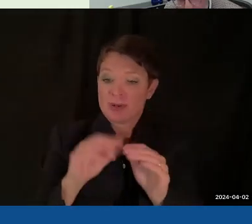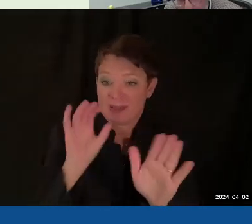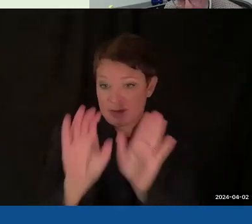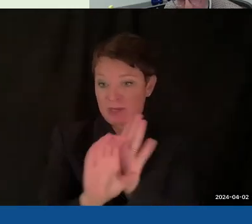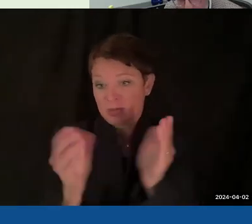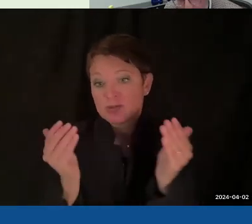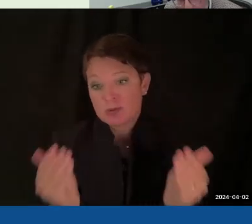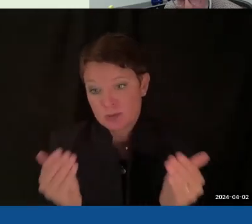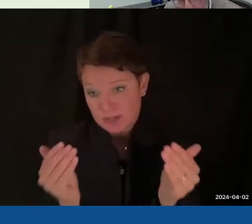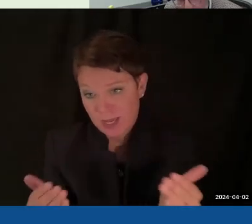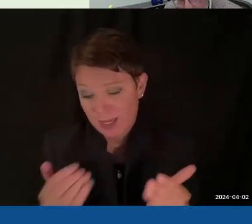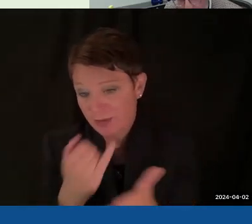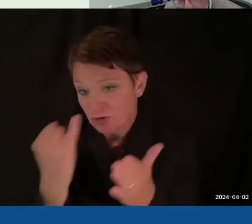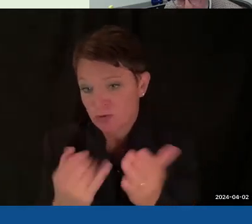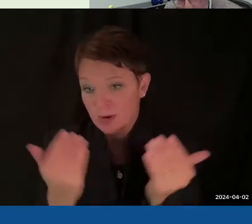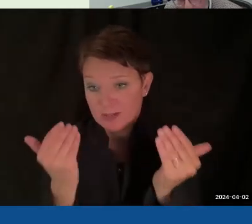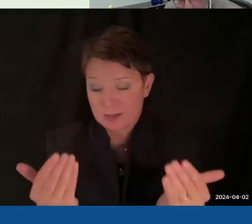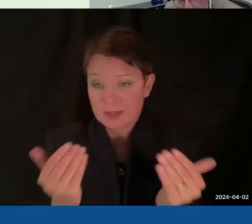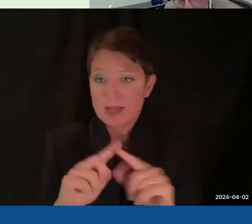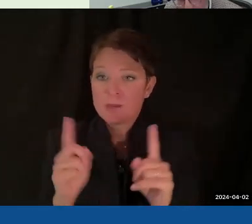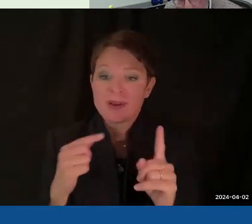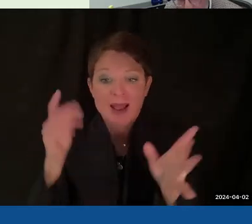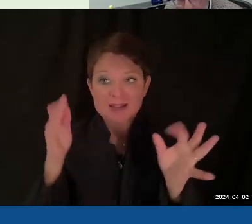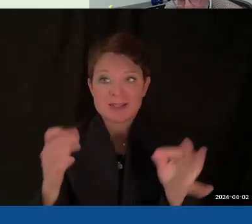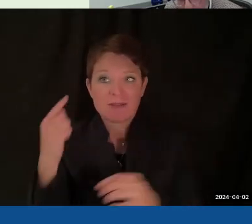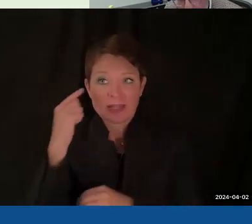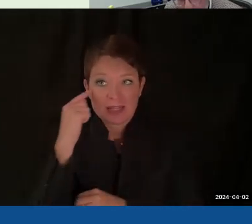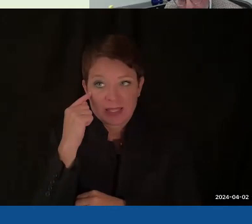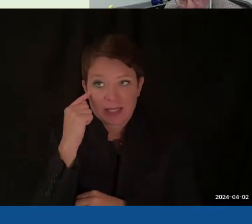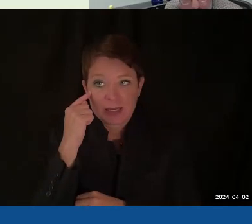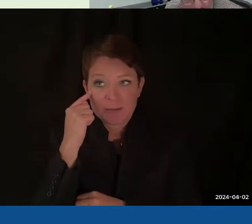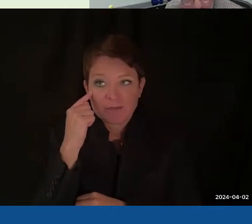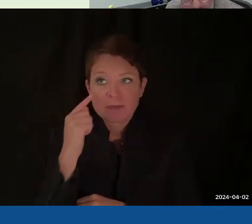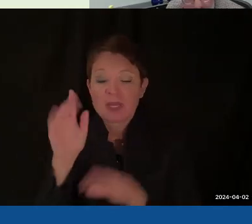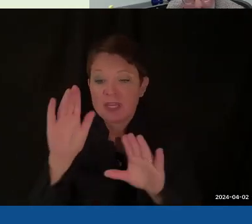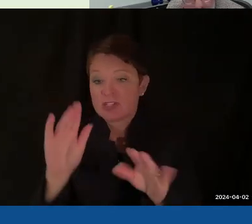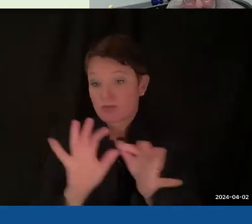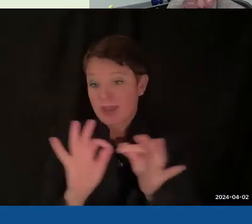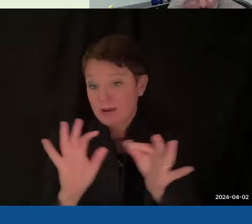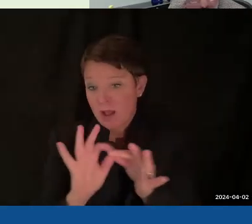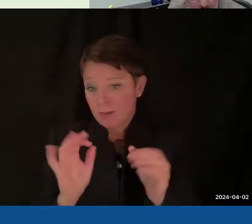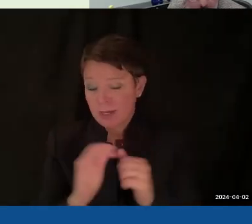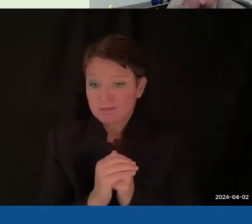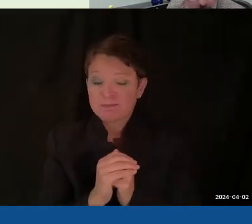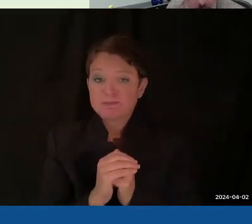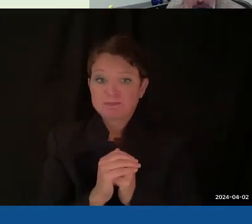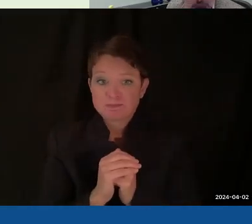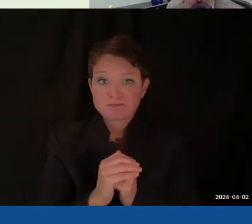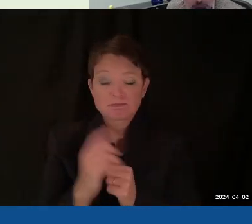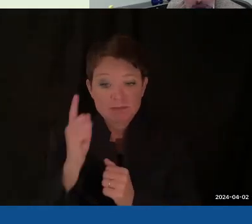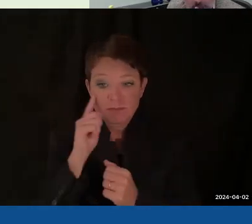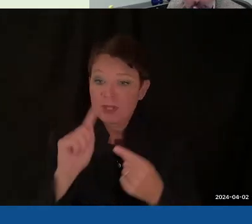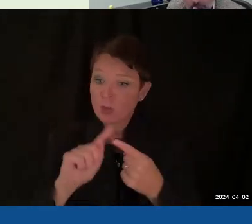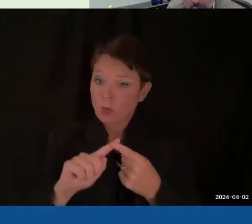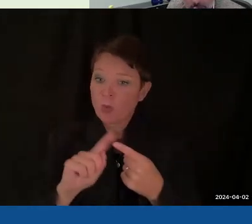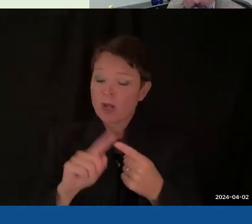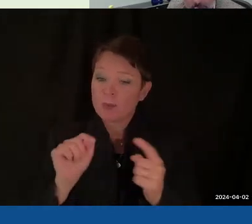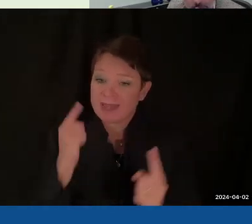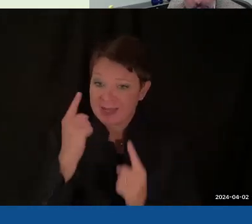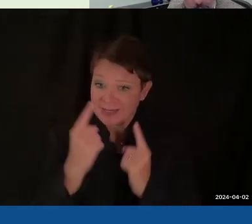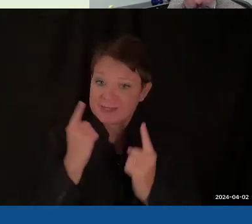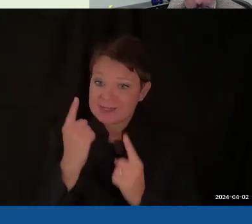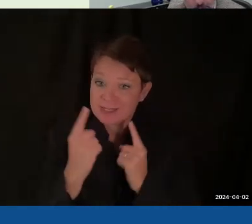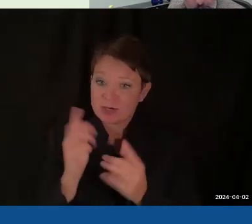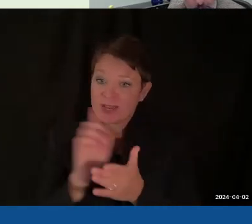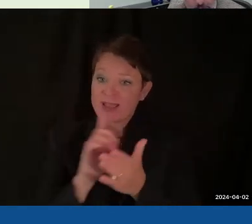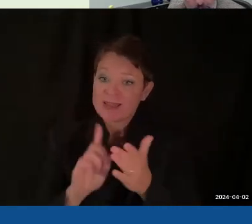today. I certainly think it's a great comment, and I think one that can be considered as